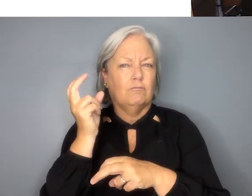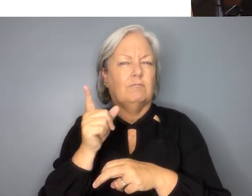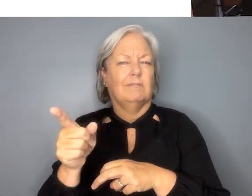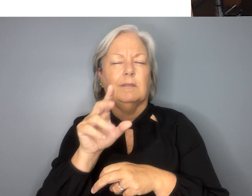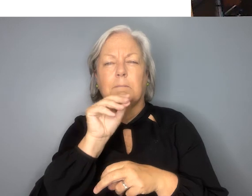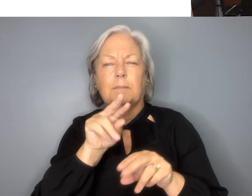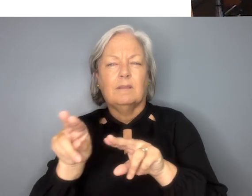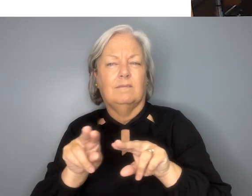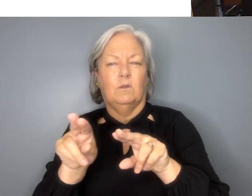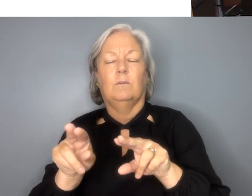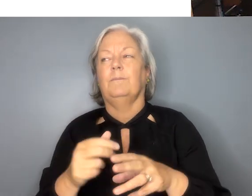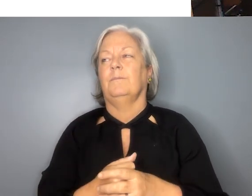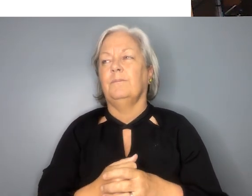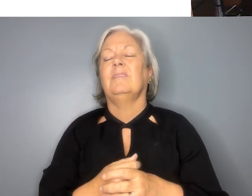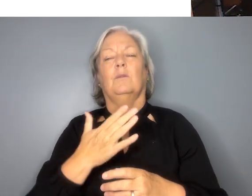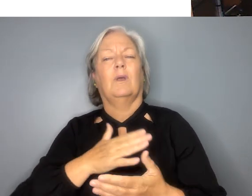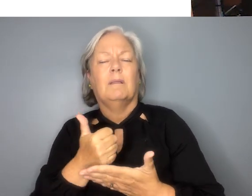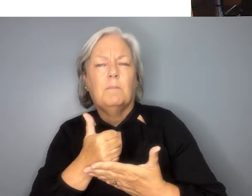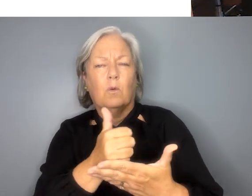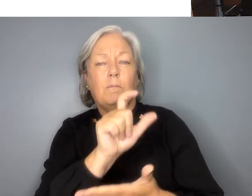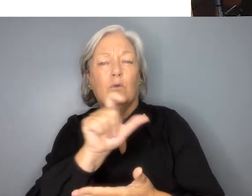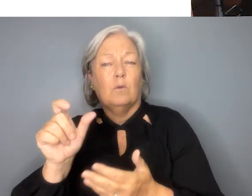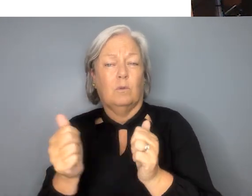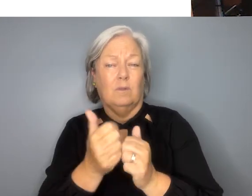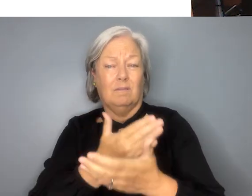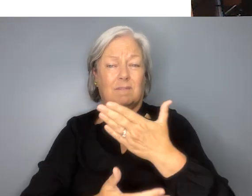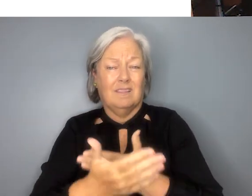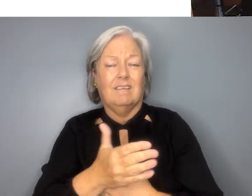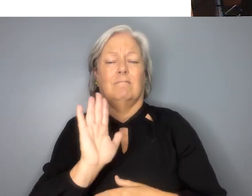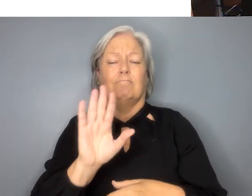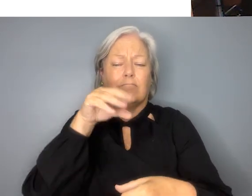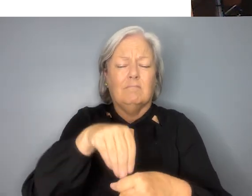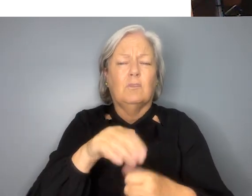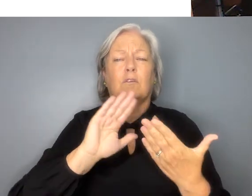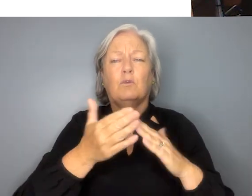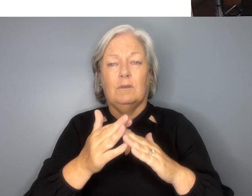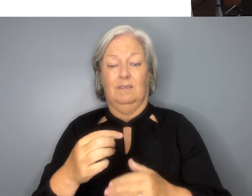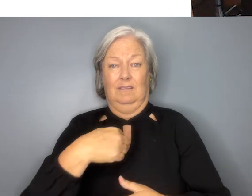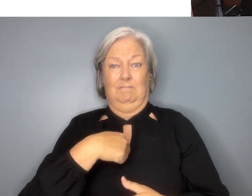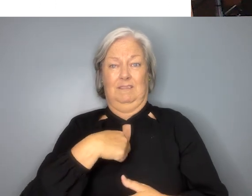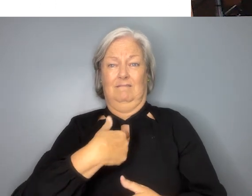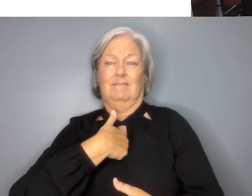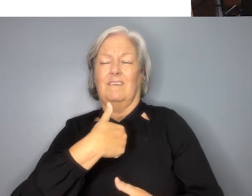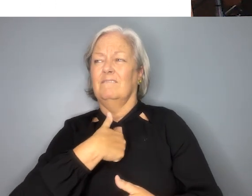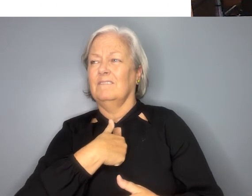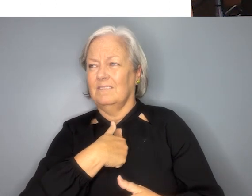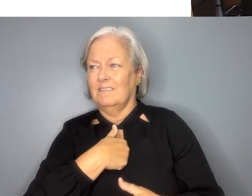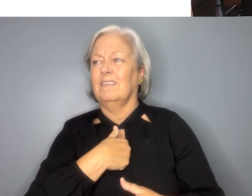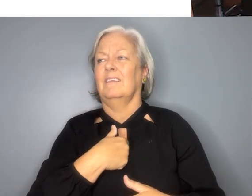really hard to get cultural supports and proper supports if you're a person with a disability in remote communities and that as well. I know